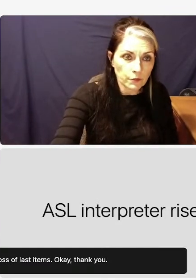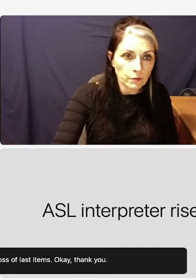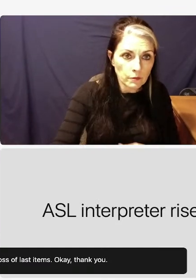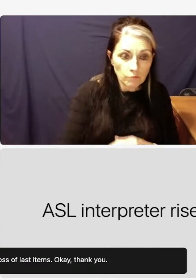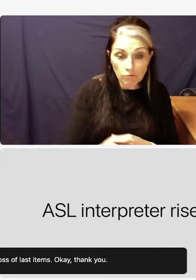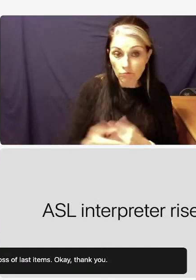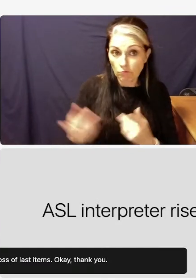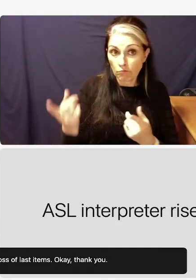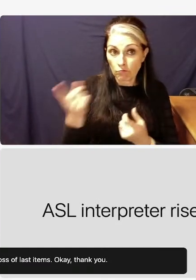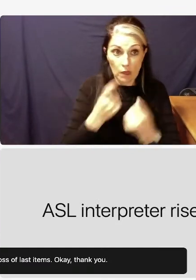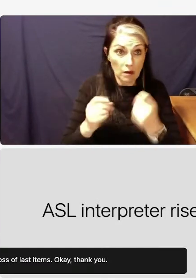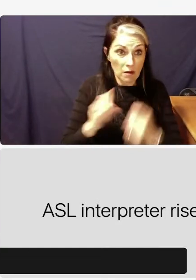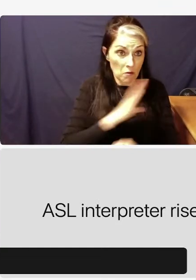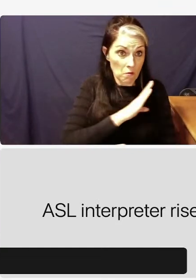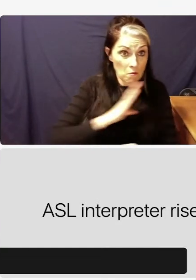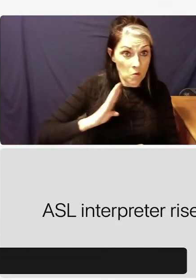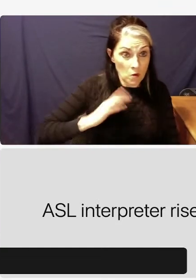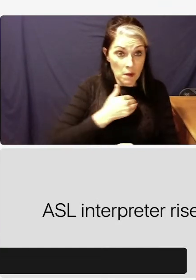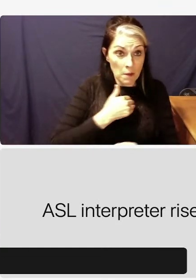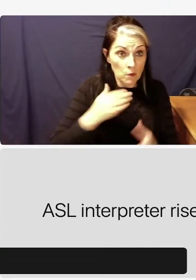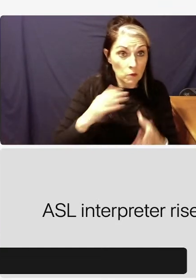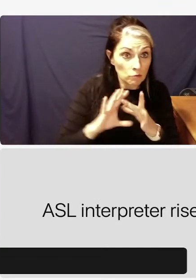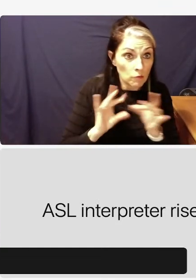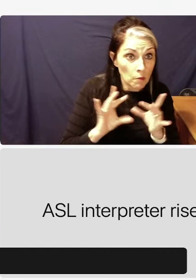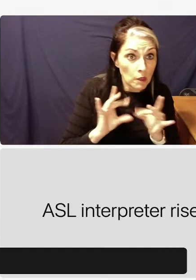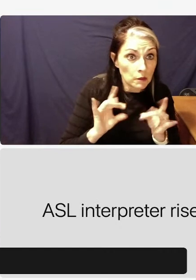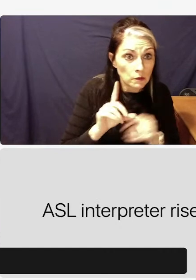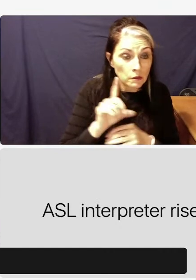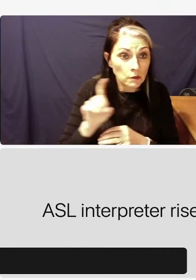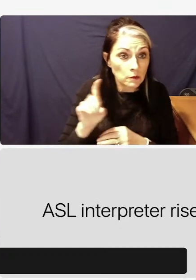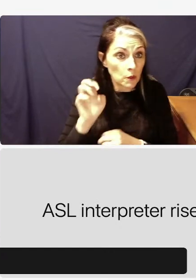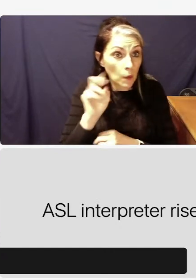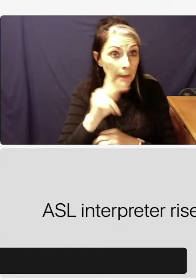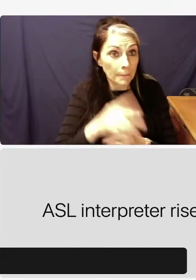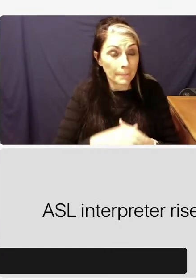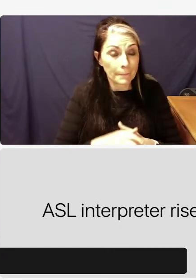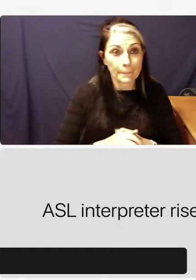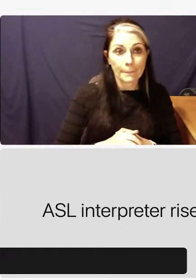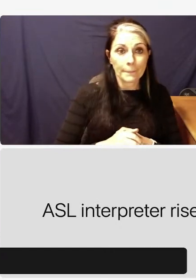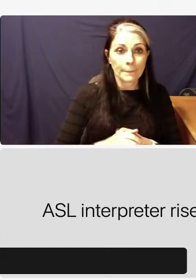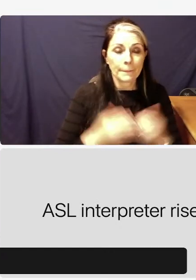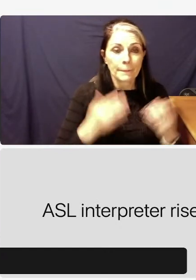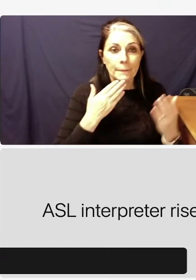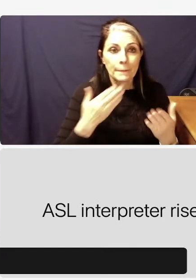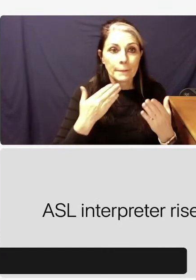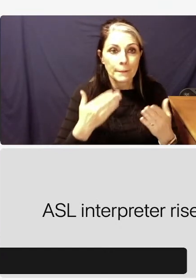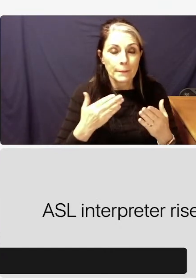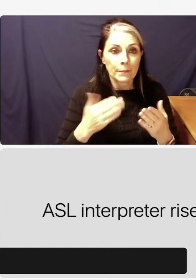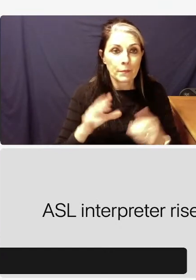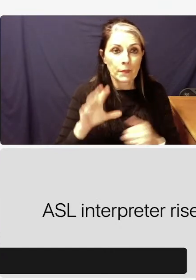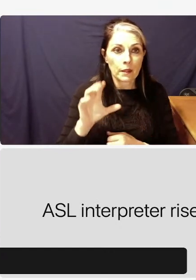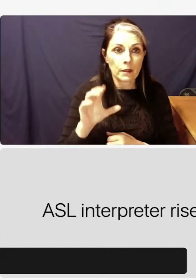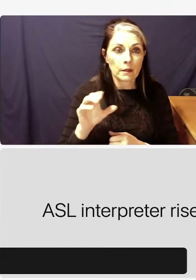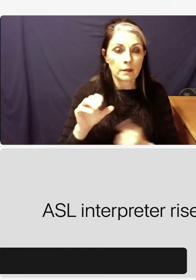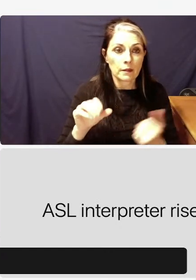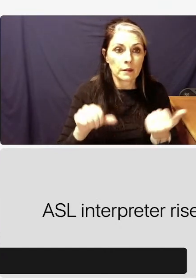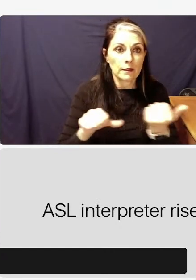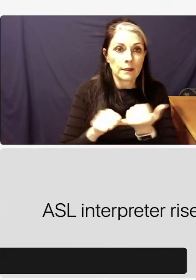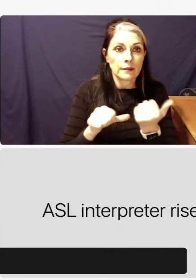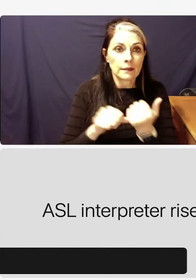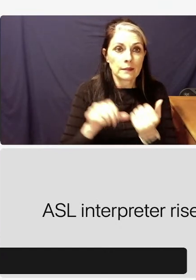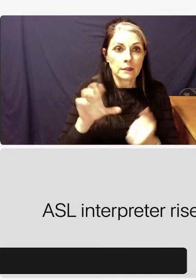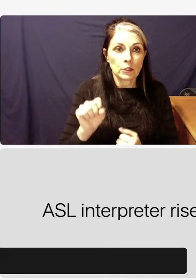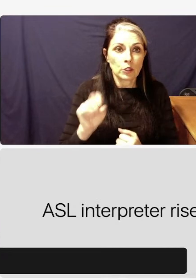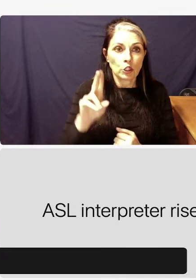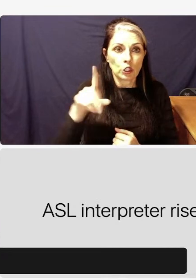any other board members okay thank you superintendent assistant superintendent dagnold